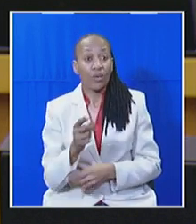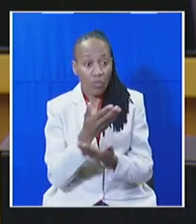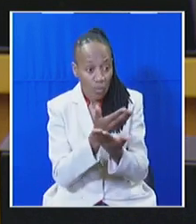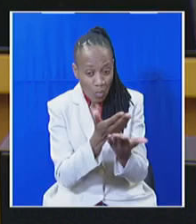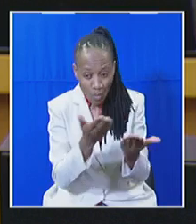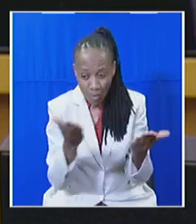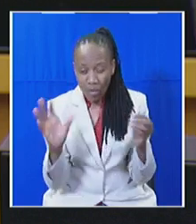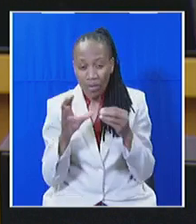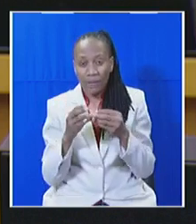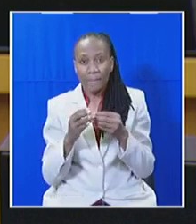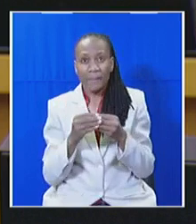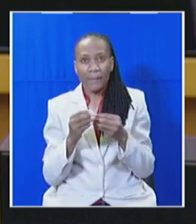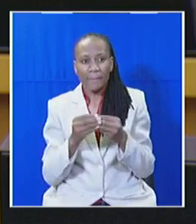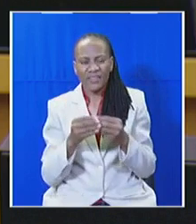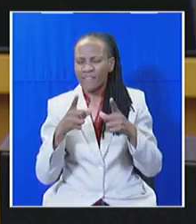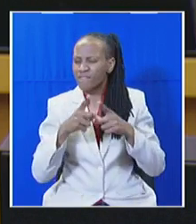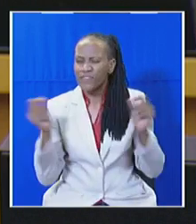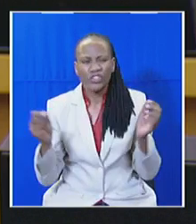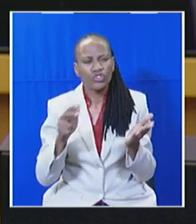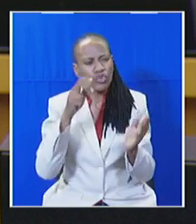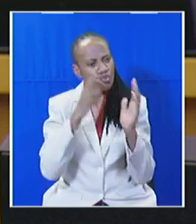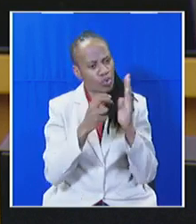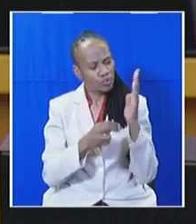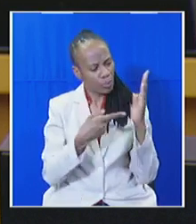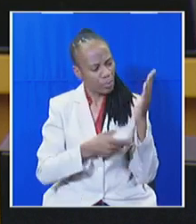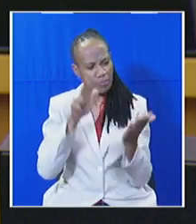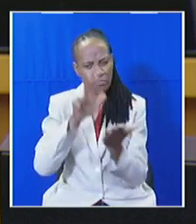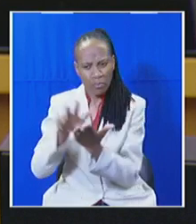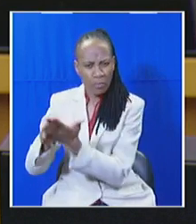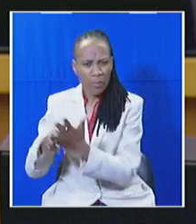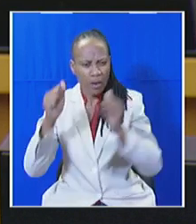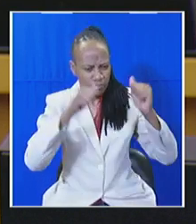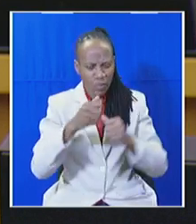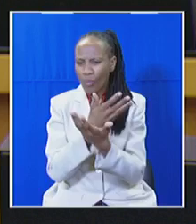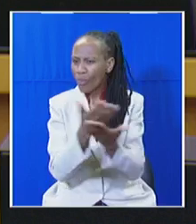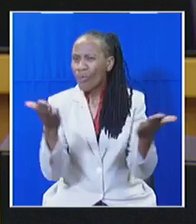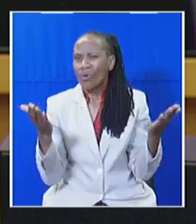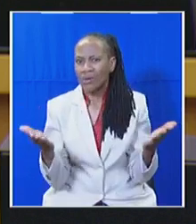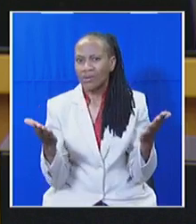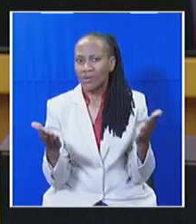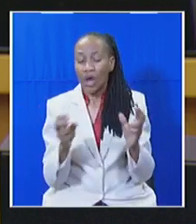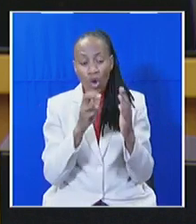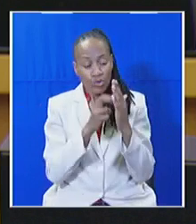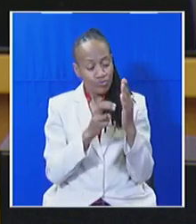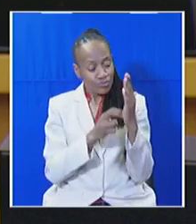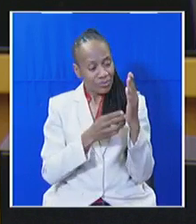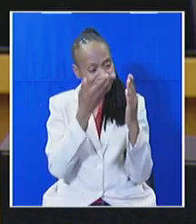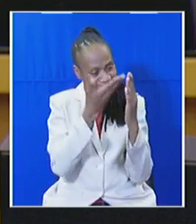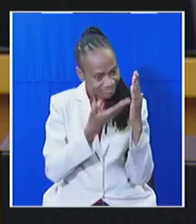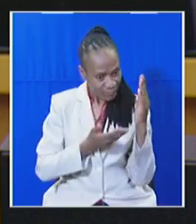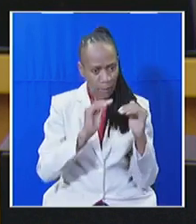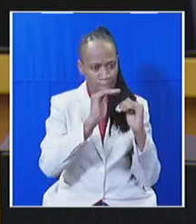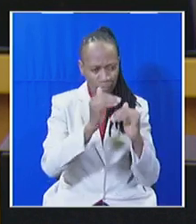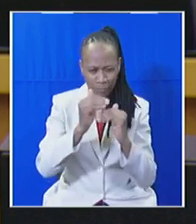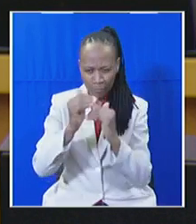us adopted a set of rules, and the set of rules cover each and every member who